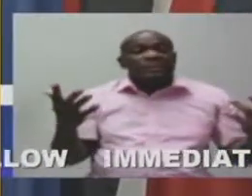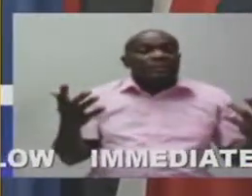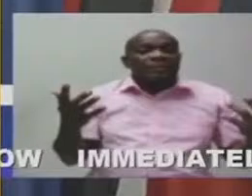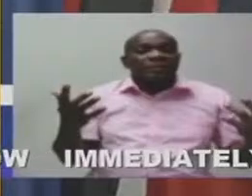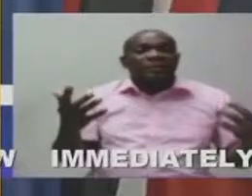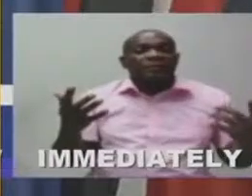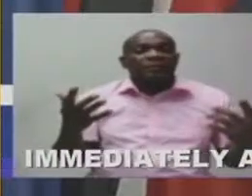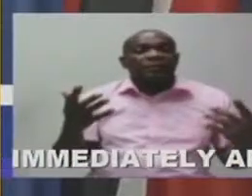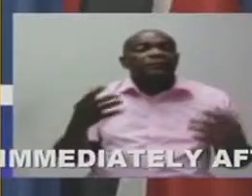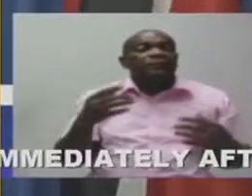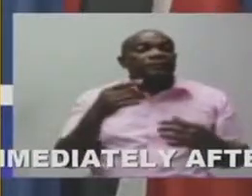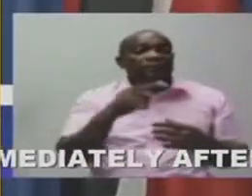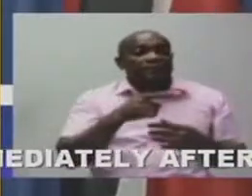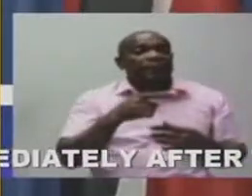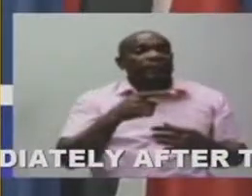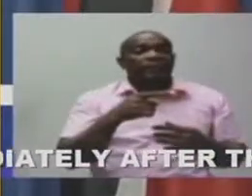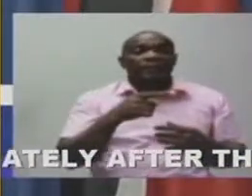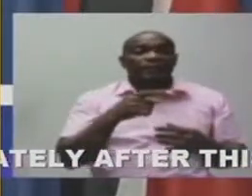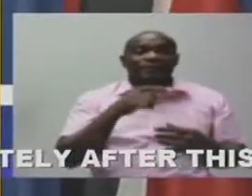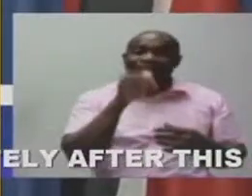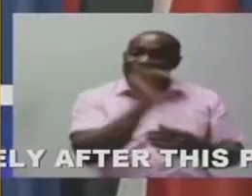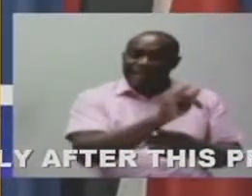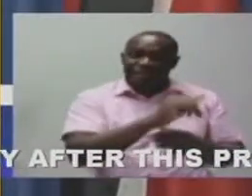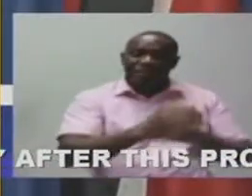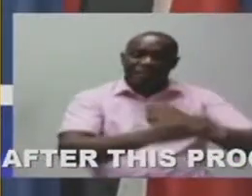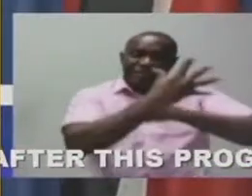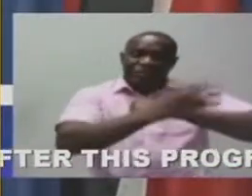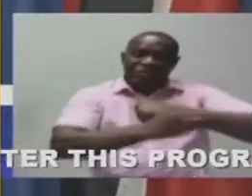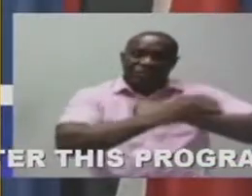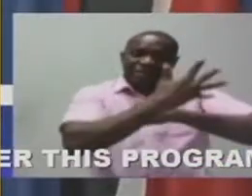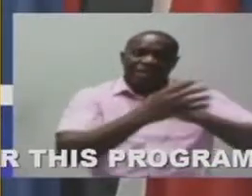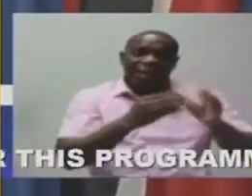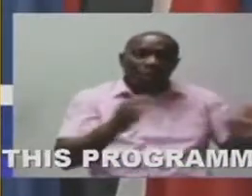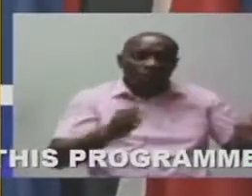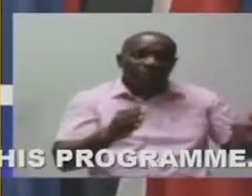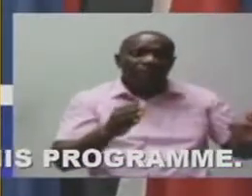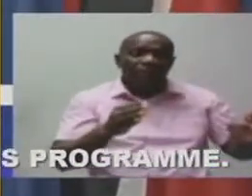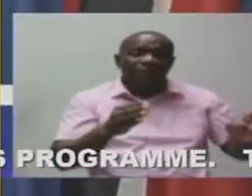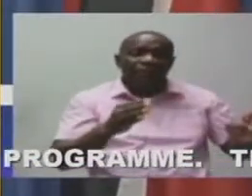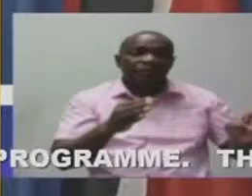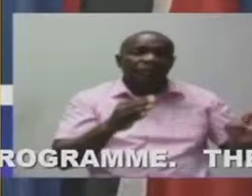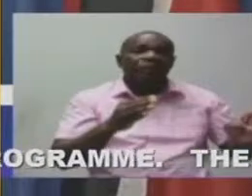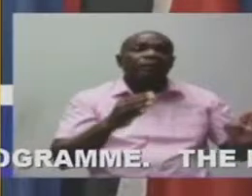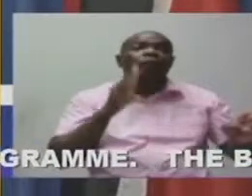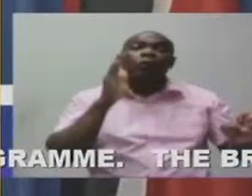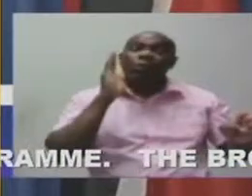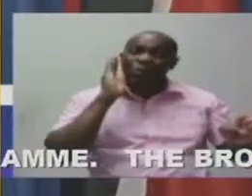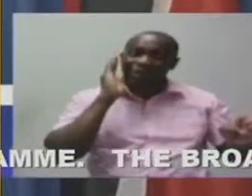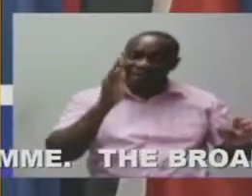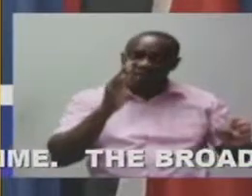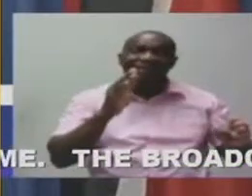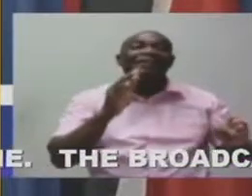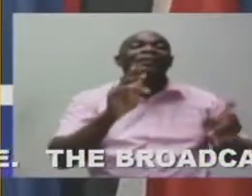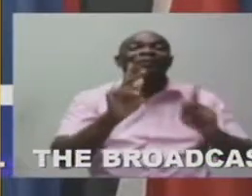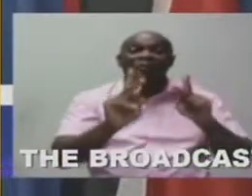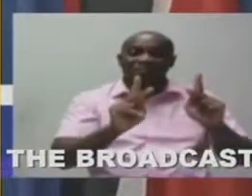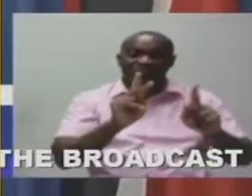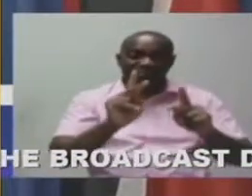non-priority gathering of that nature is going to put pressure on the system, a pressure that we could hardly